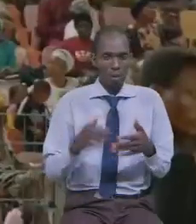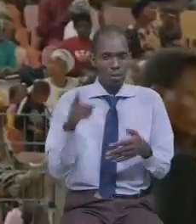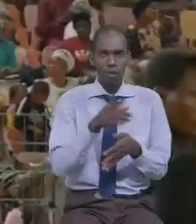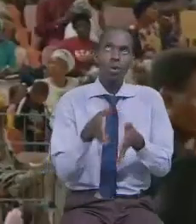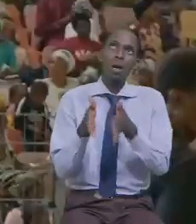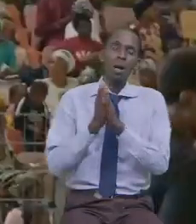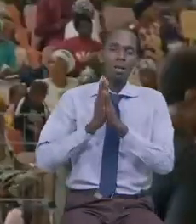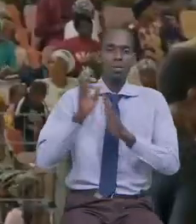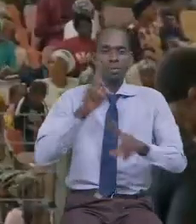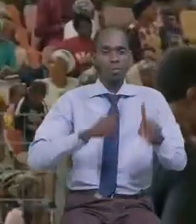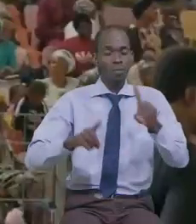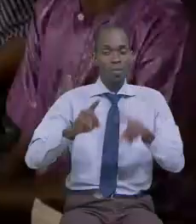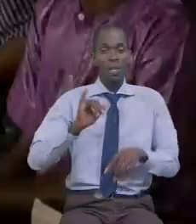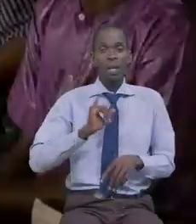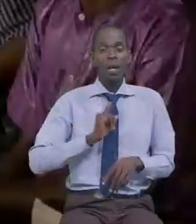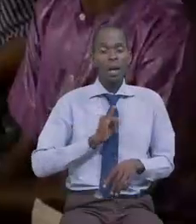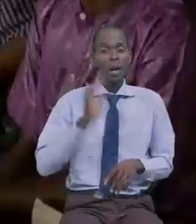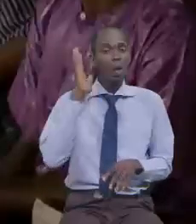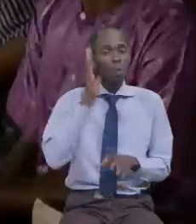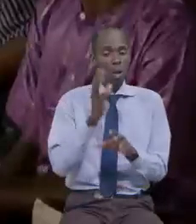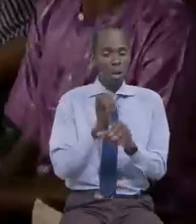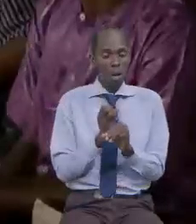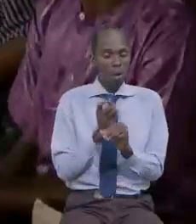what I say.